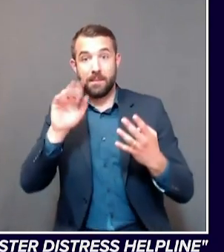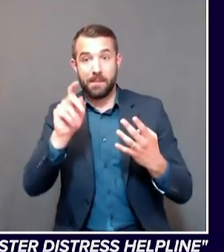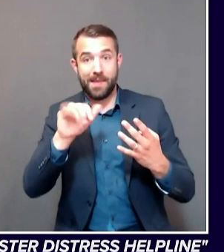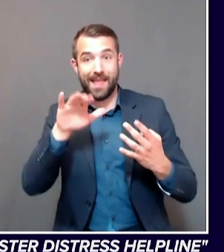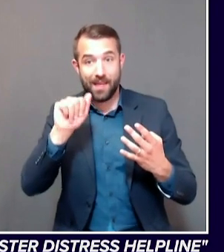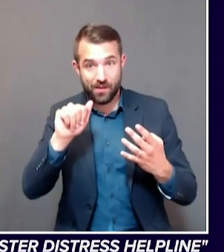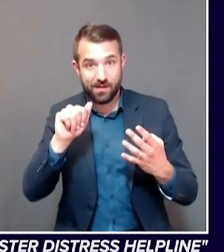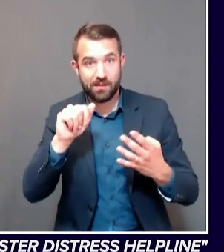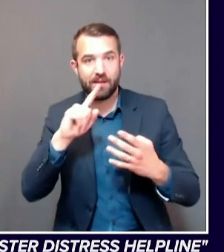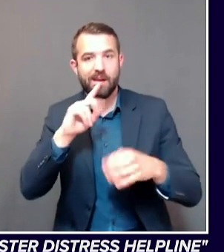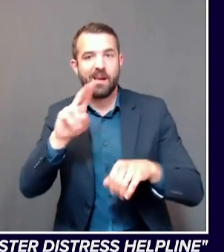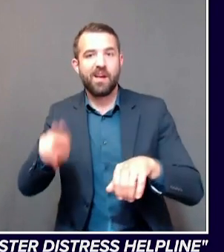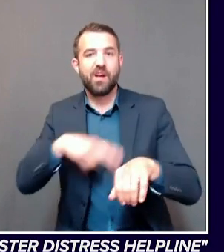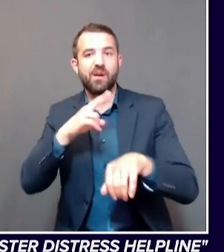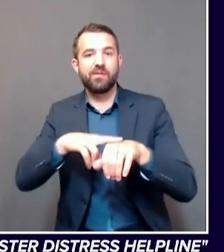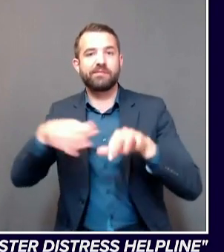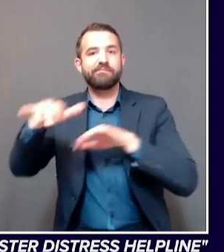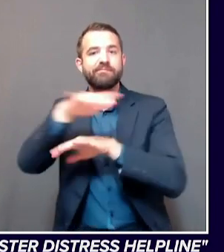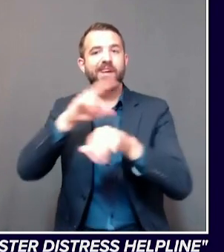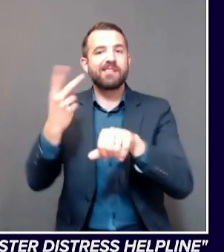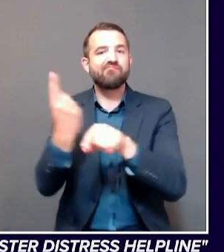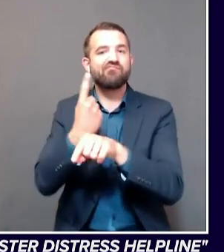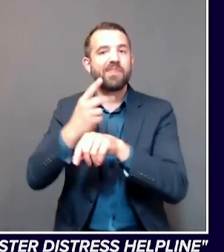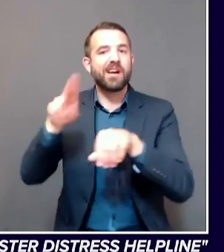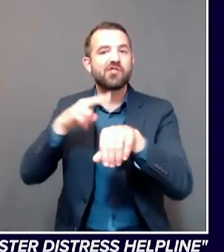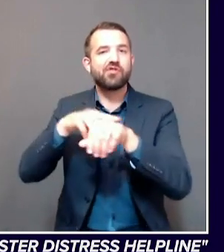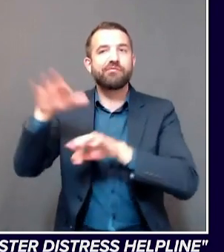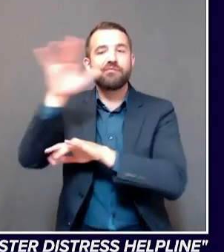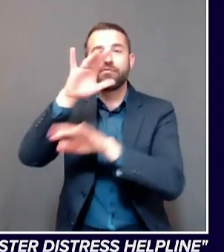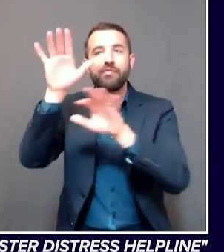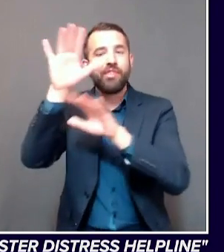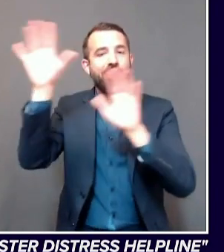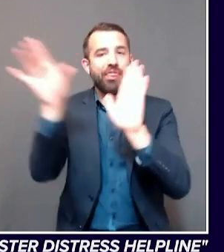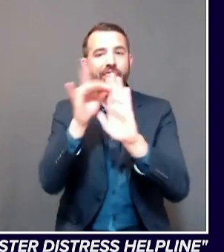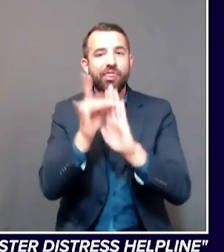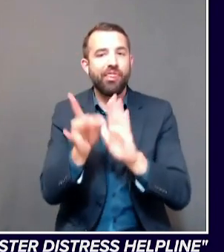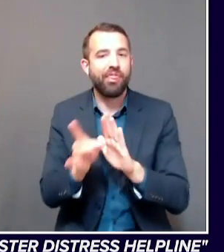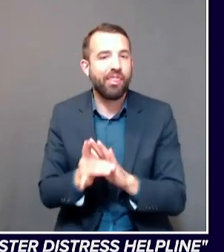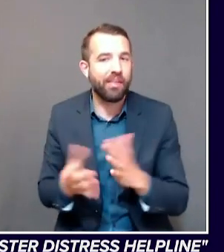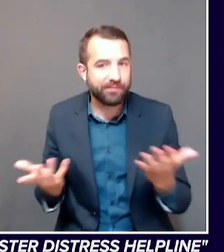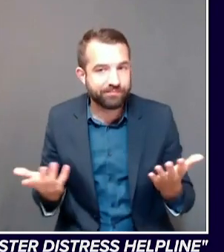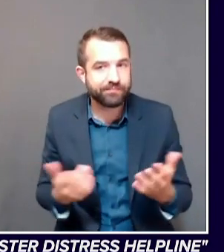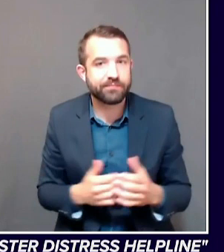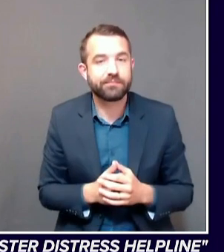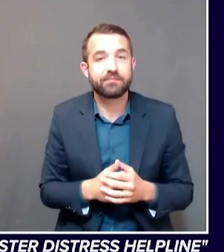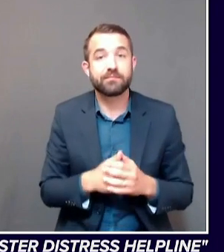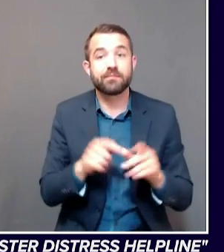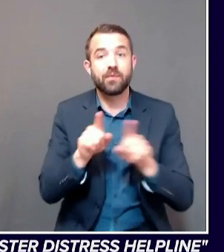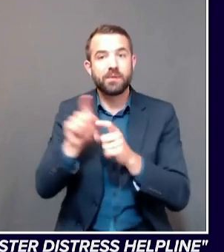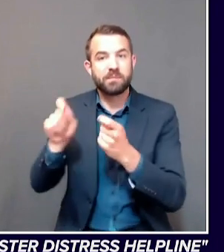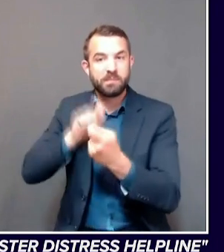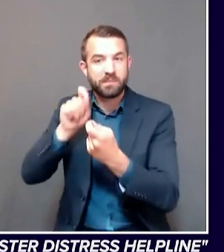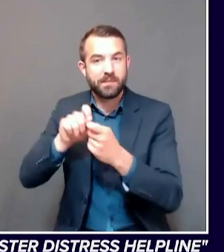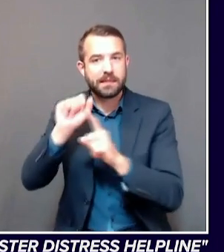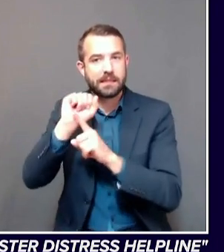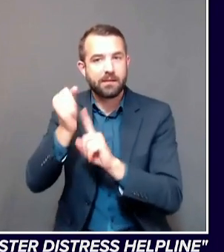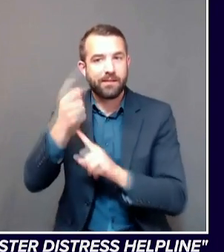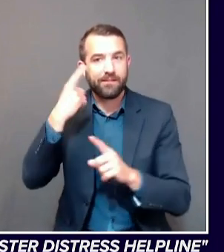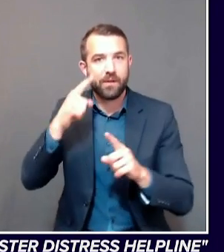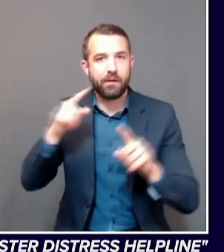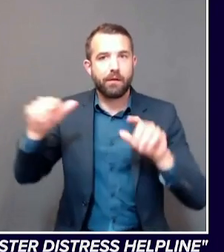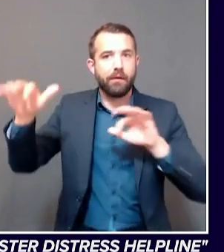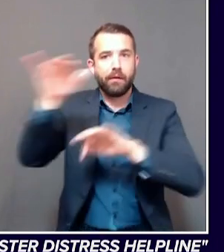around us. They are natural, they happen to occur, but in certain situations, they can concentrate, and then